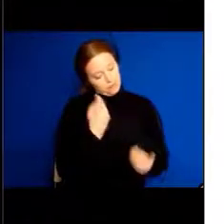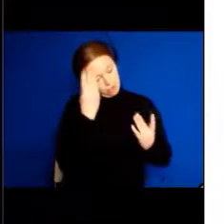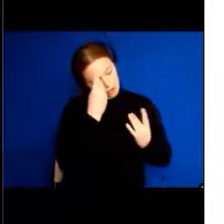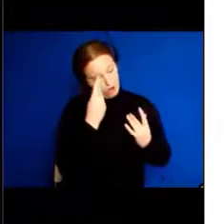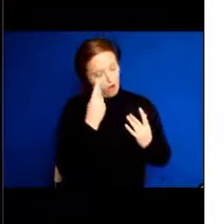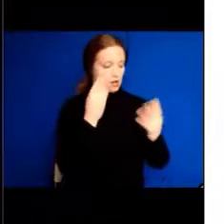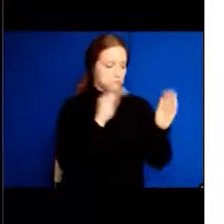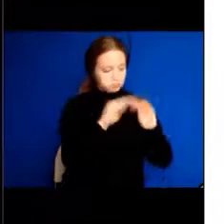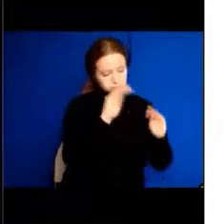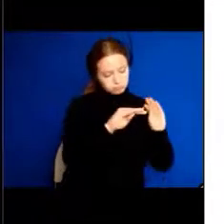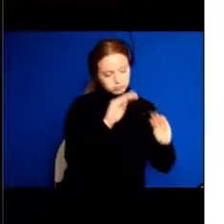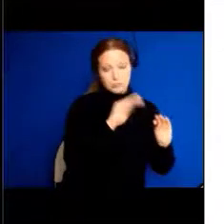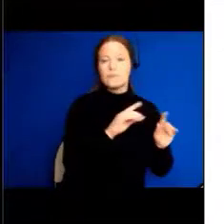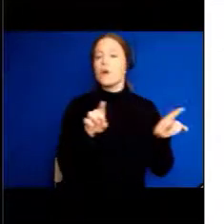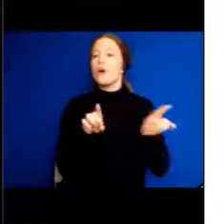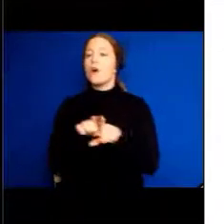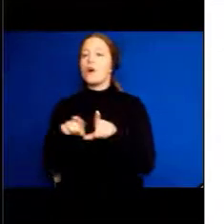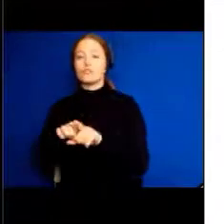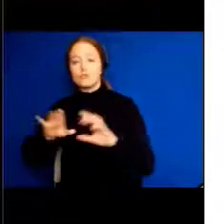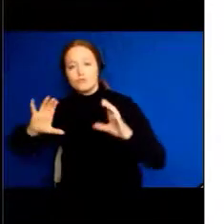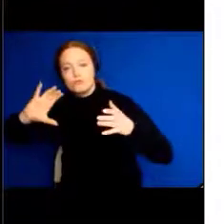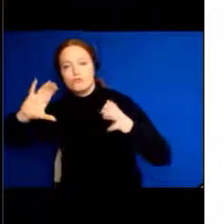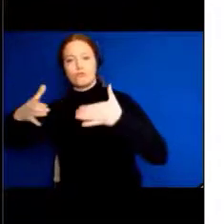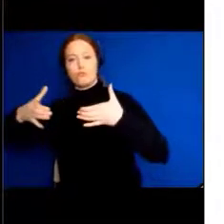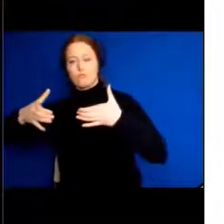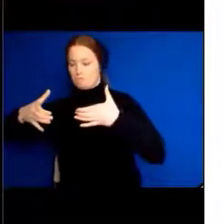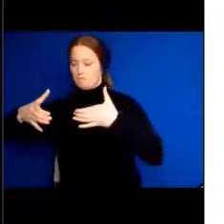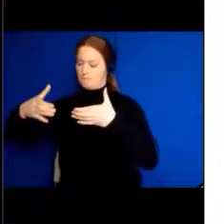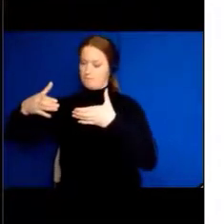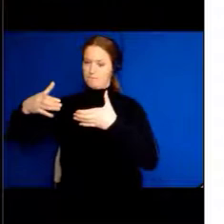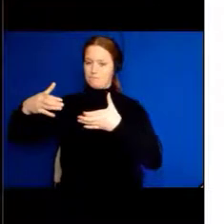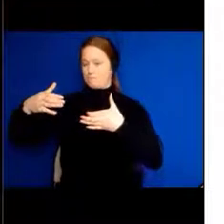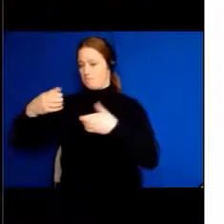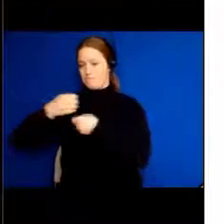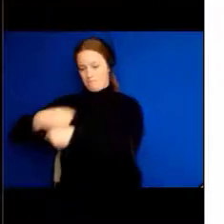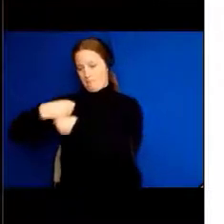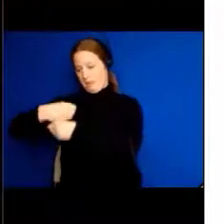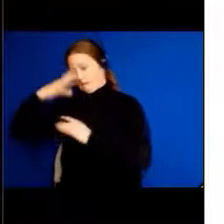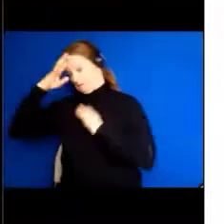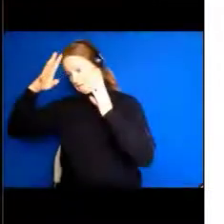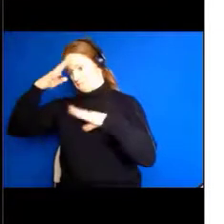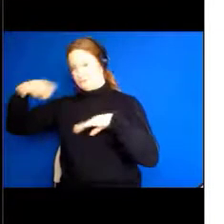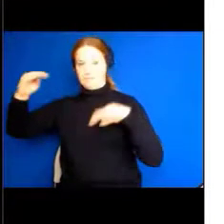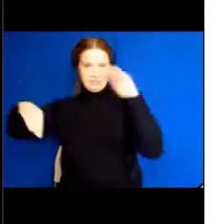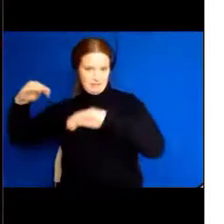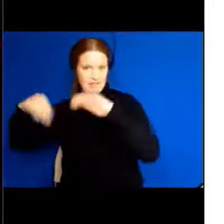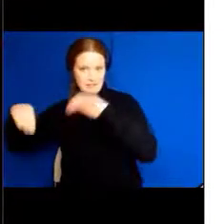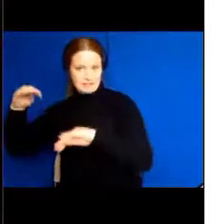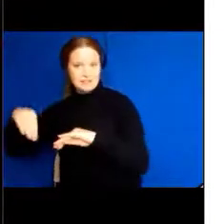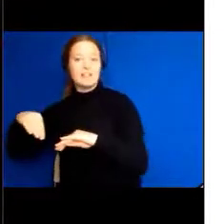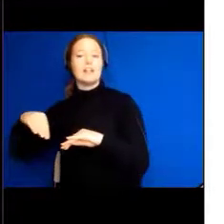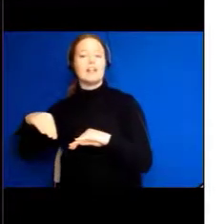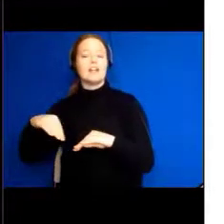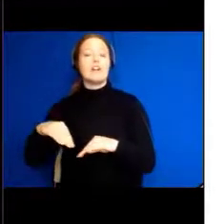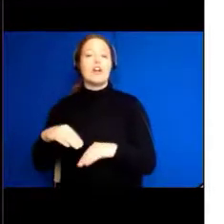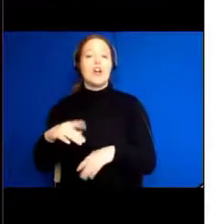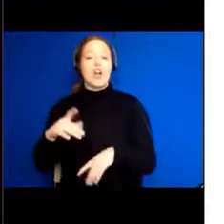one table of people with dementia and another table of carers, or we mixed it up and we all became